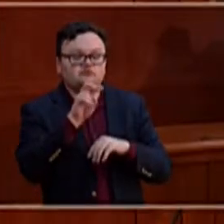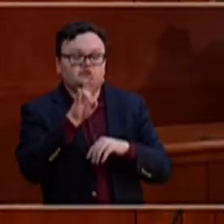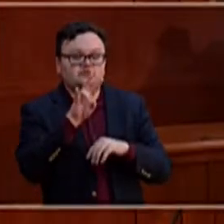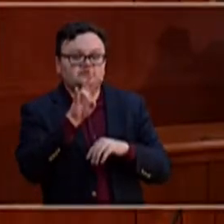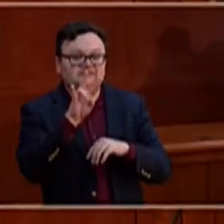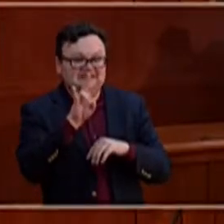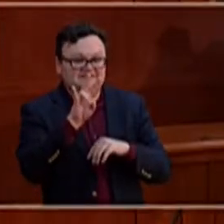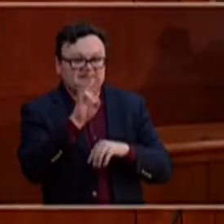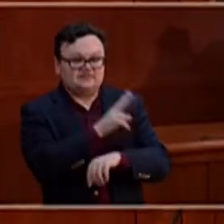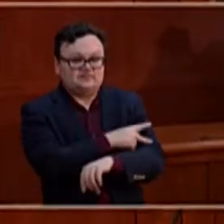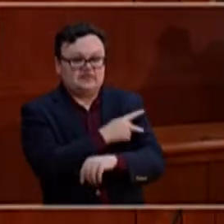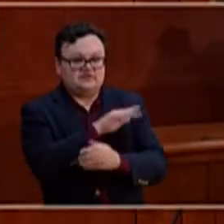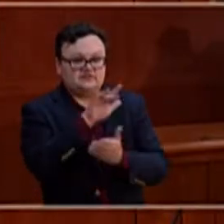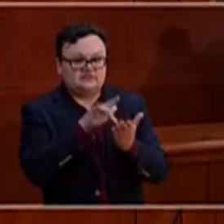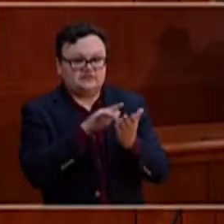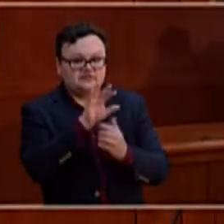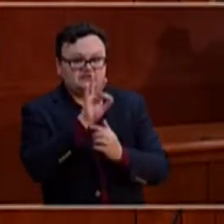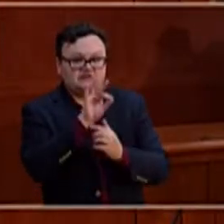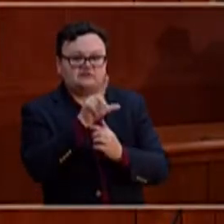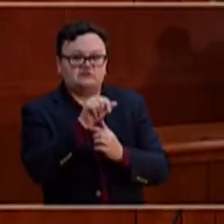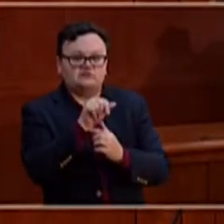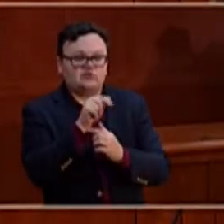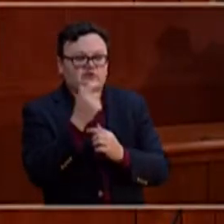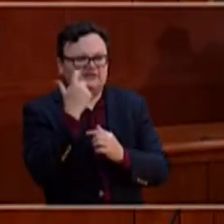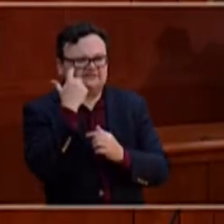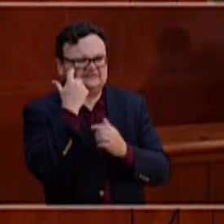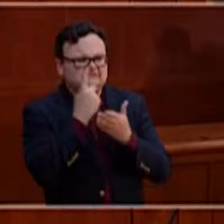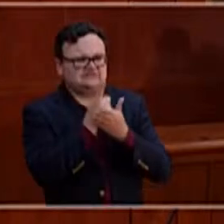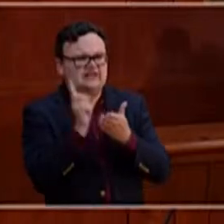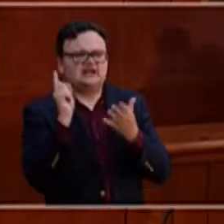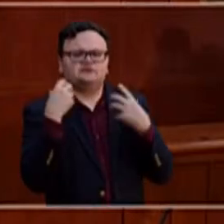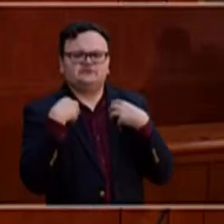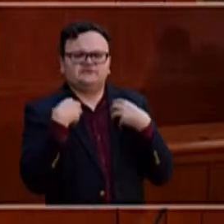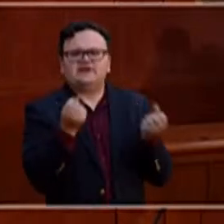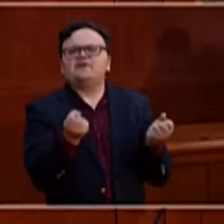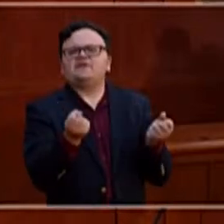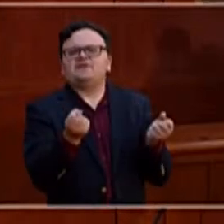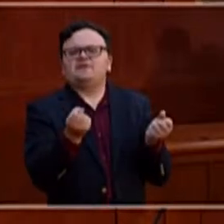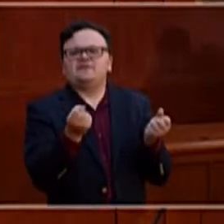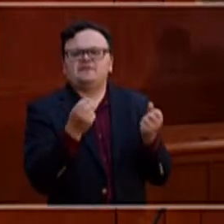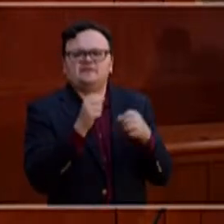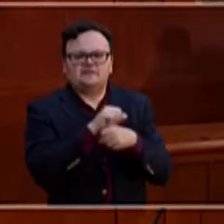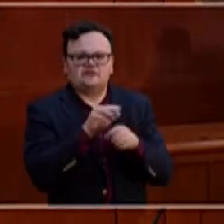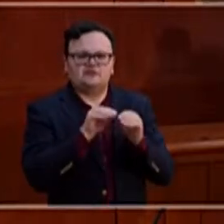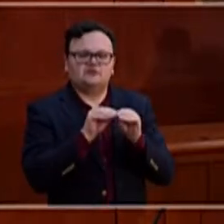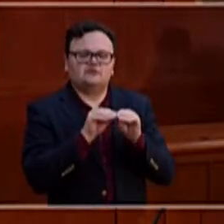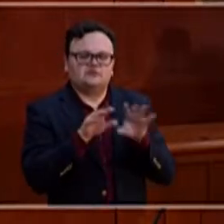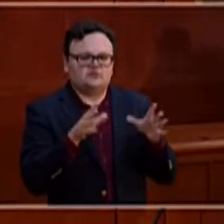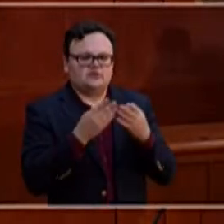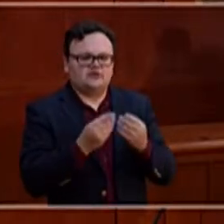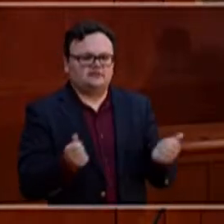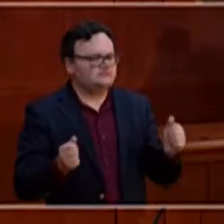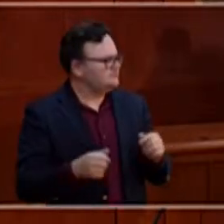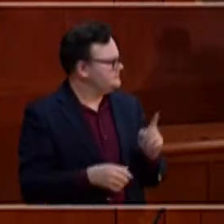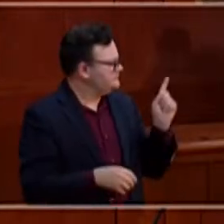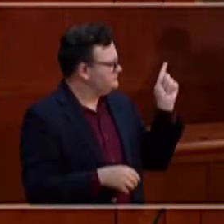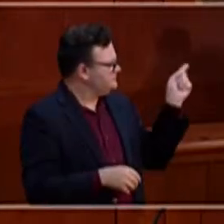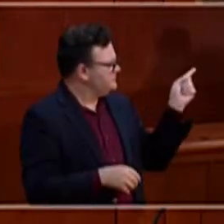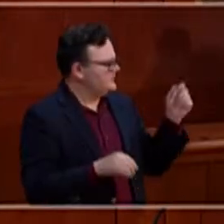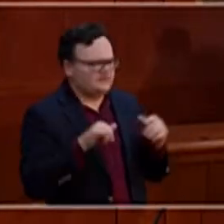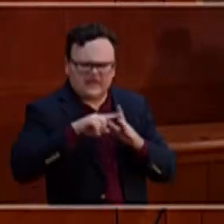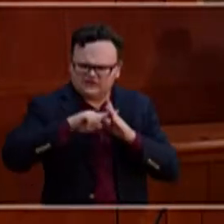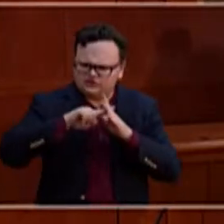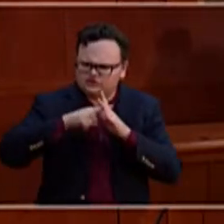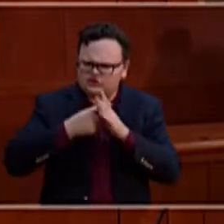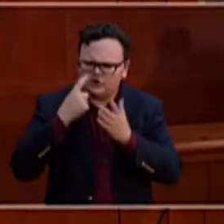Central Florida receive convalescent plasma. Great. And when did that really start in earnest? Was that